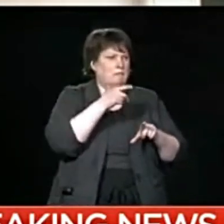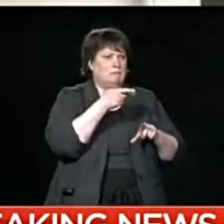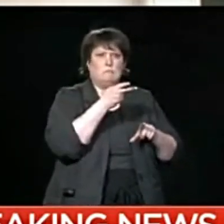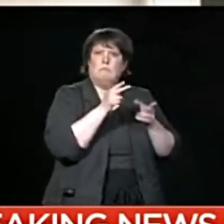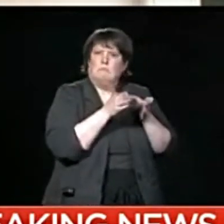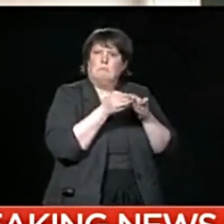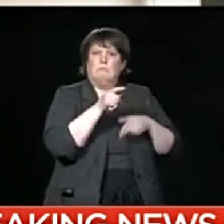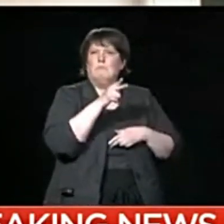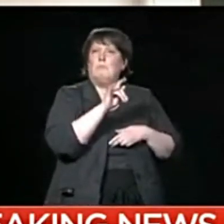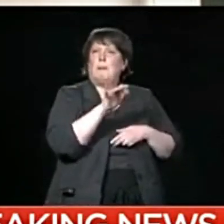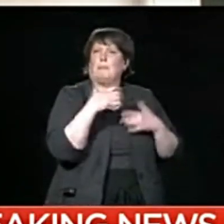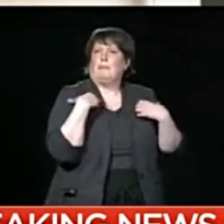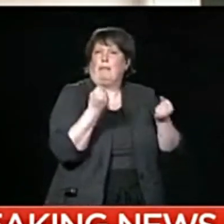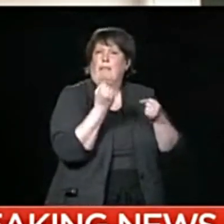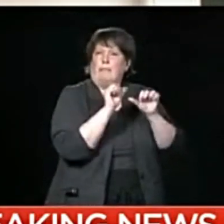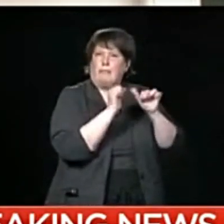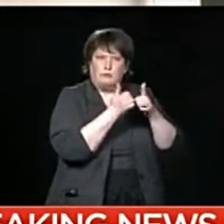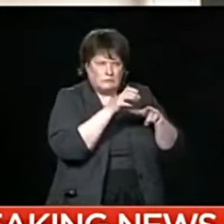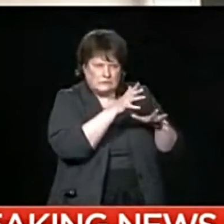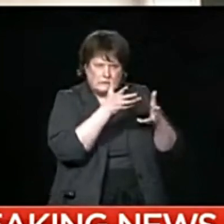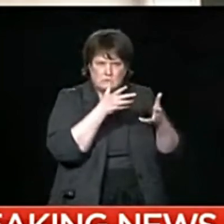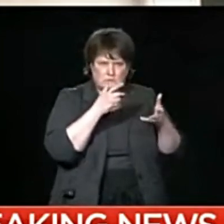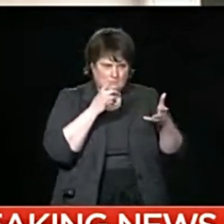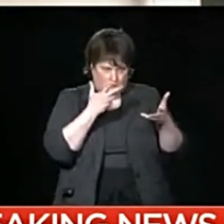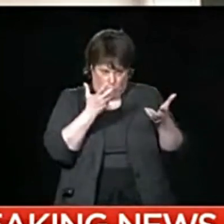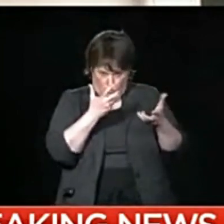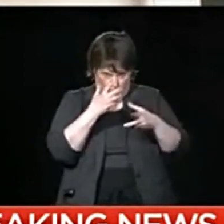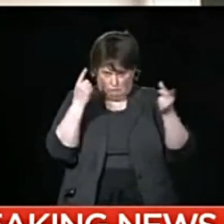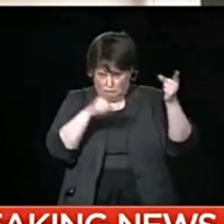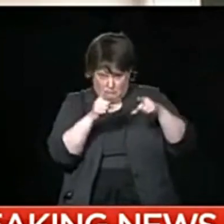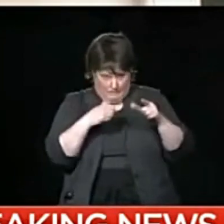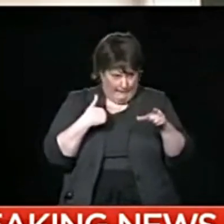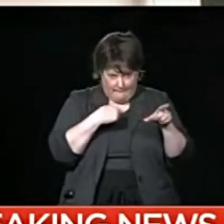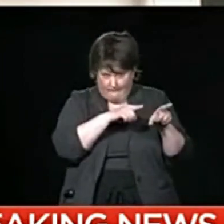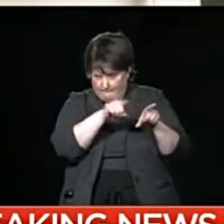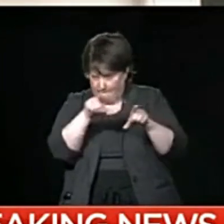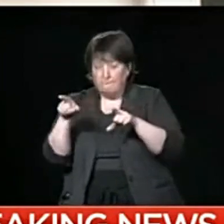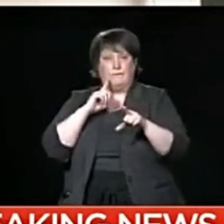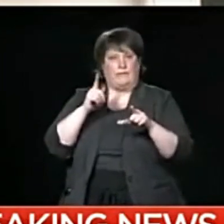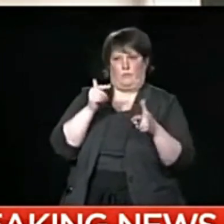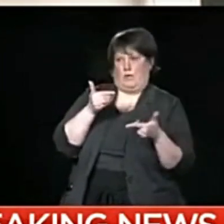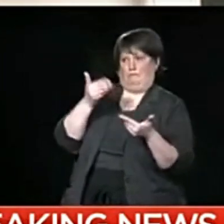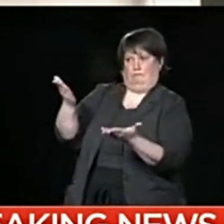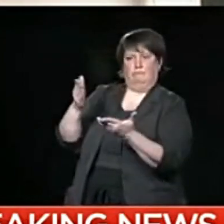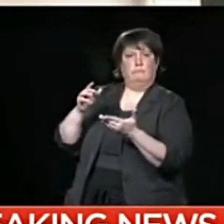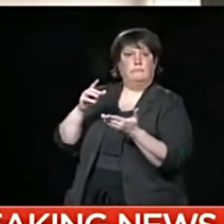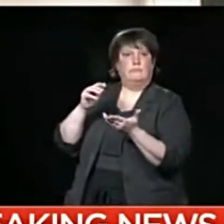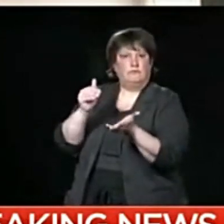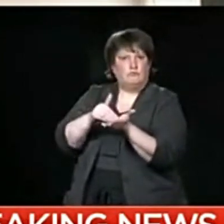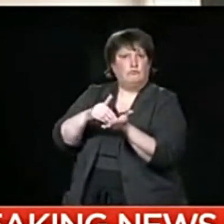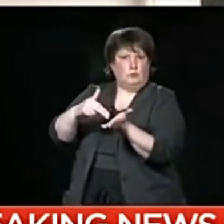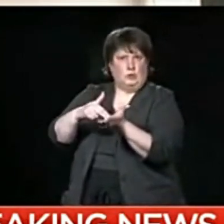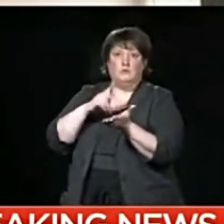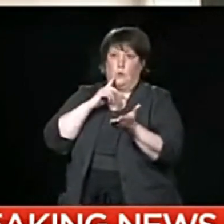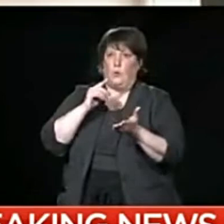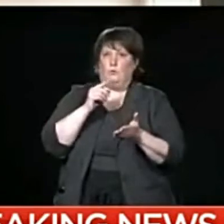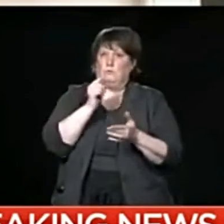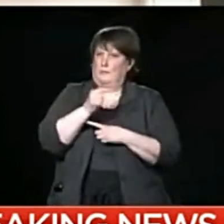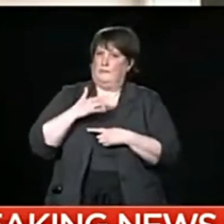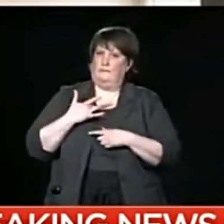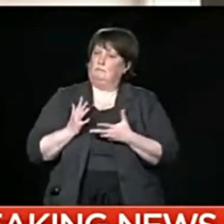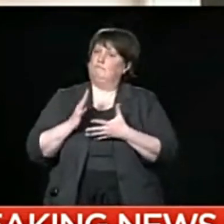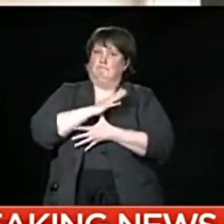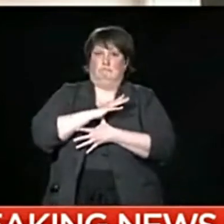experts to make sure our healthcare workers get everything they need. This is a priority for our government, and